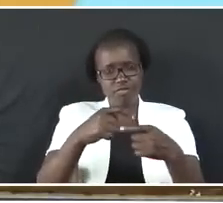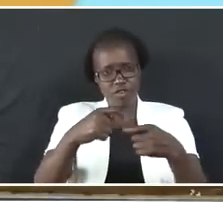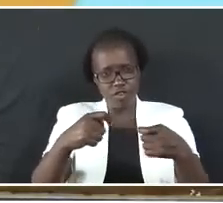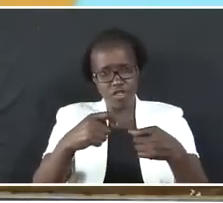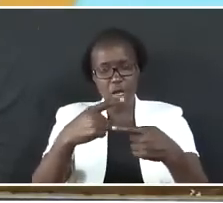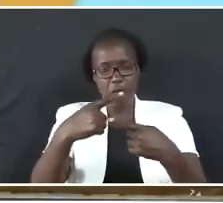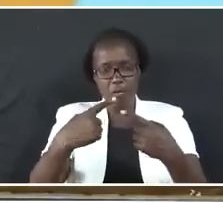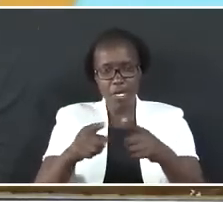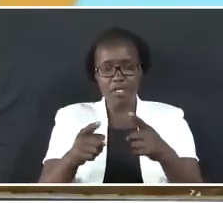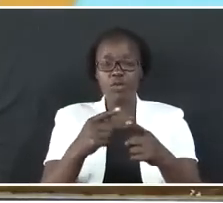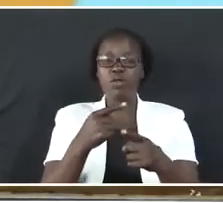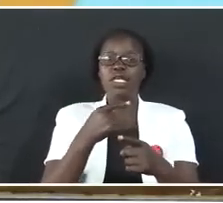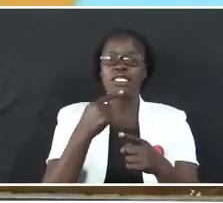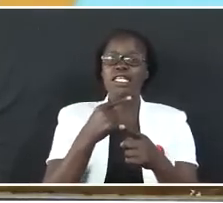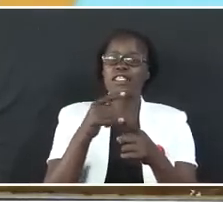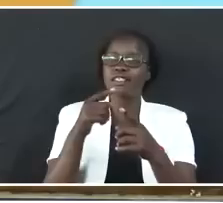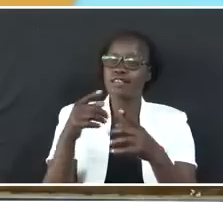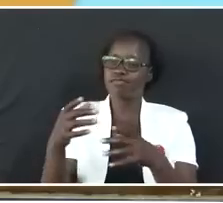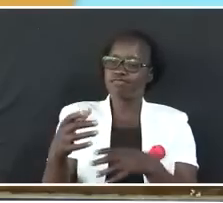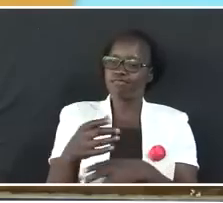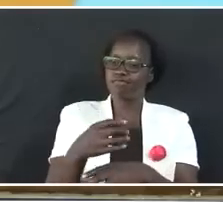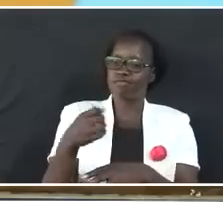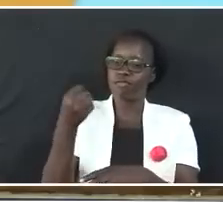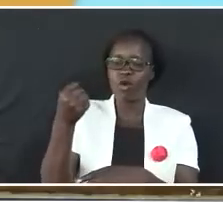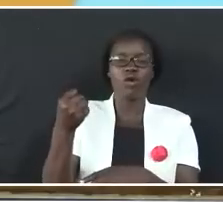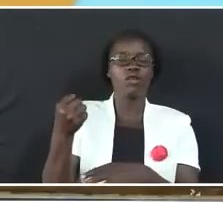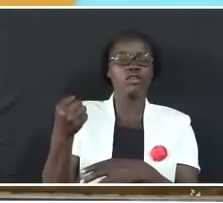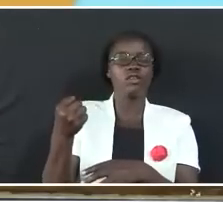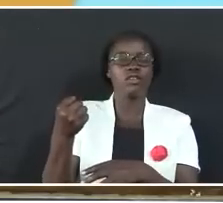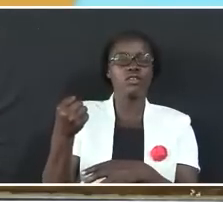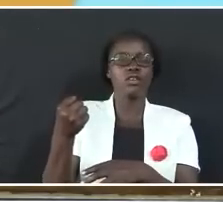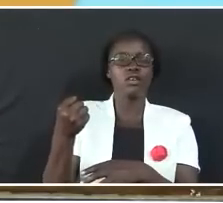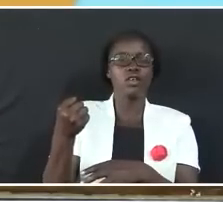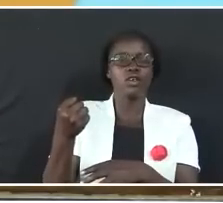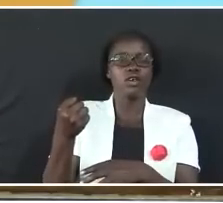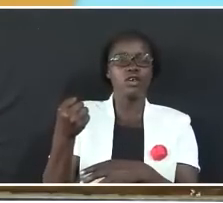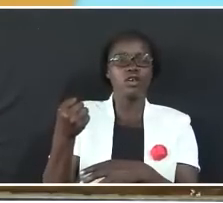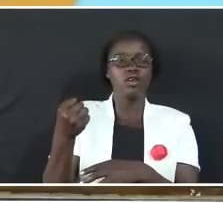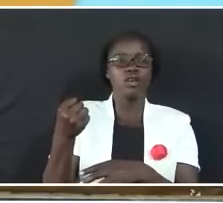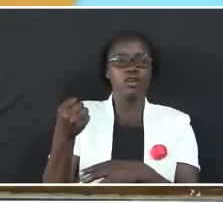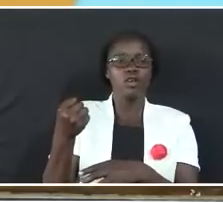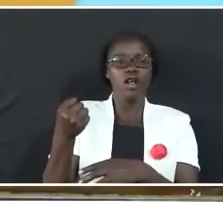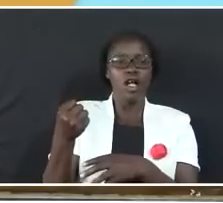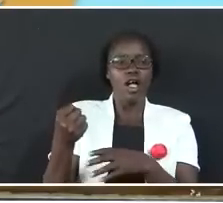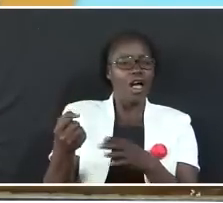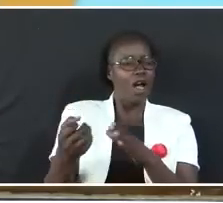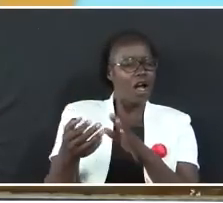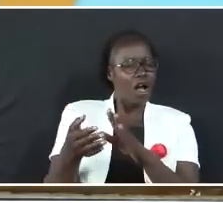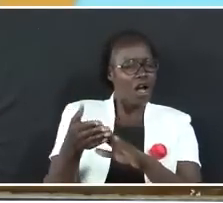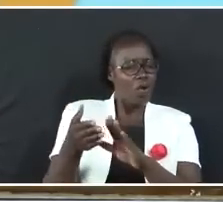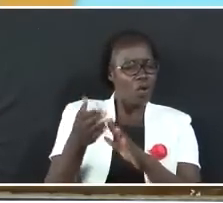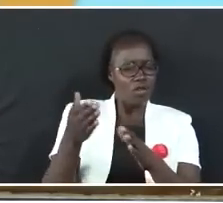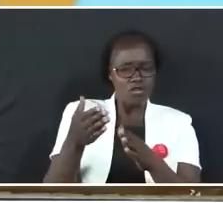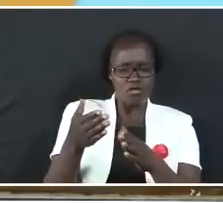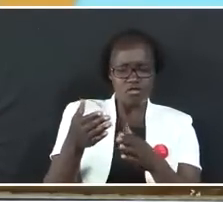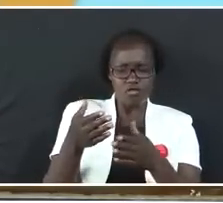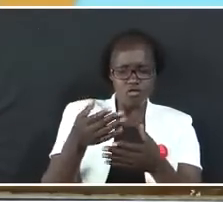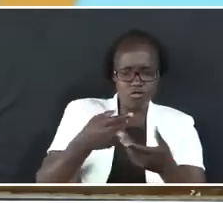saying, take a break. Avoid quick fixes.